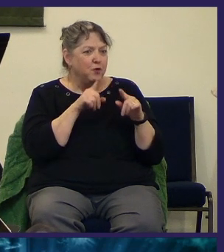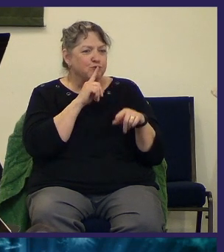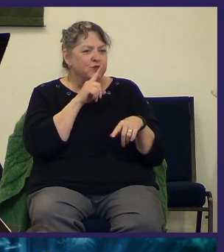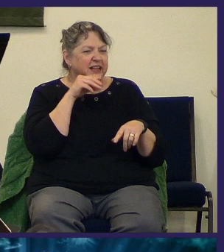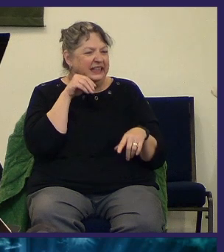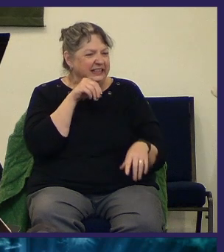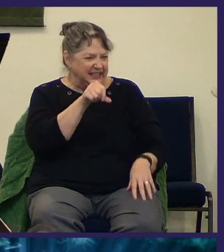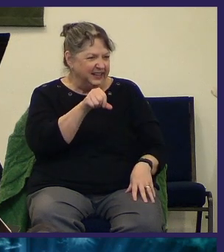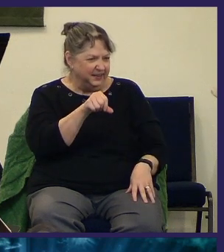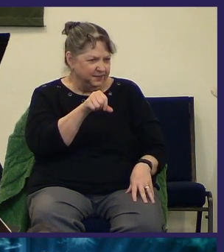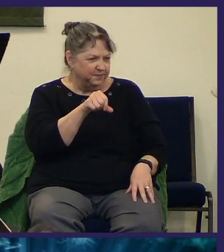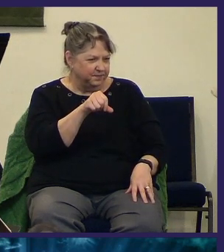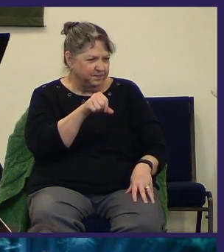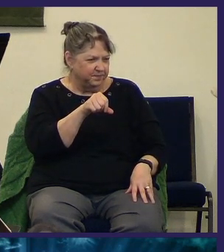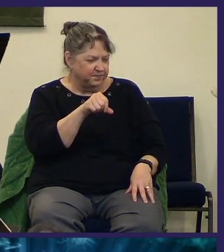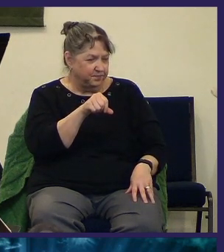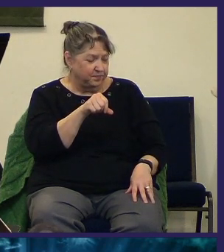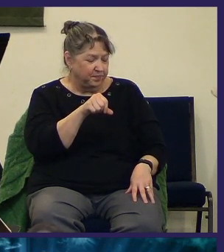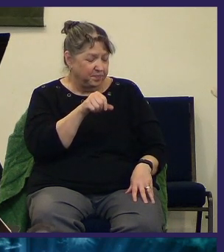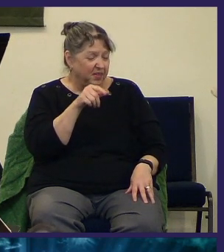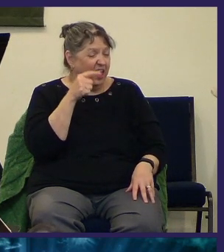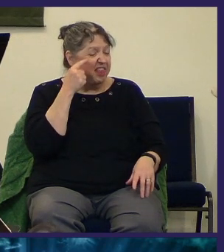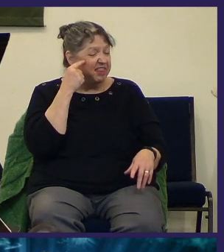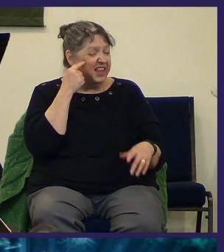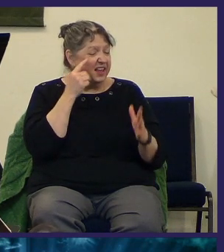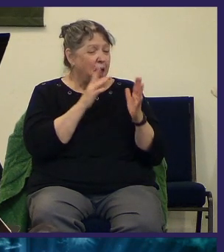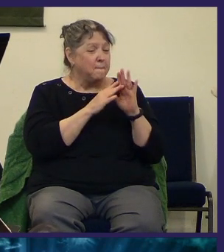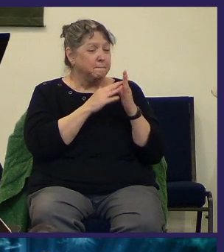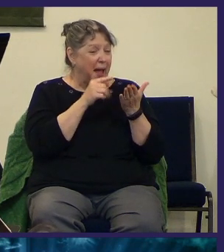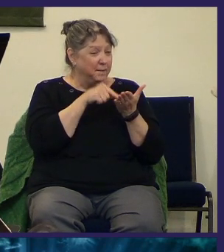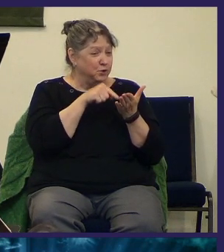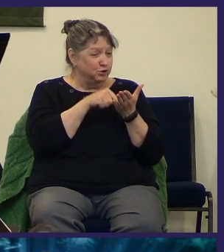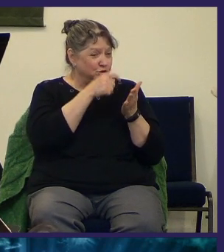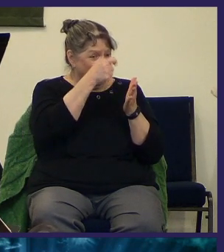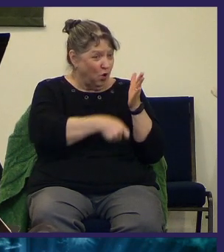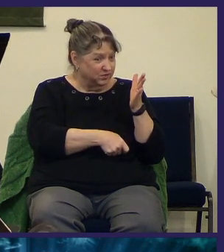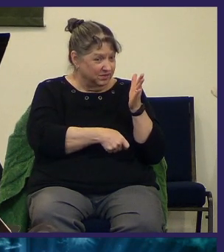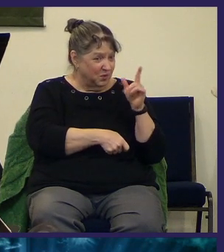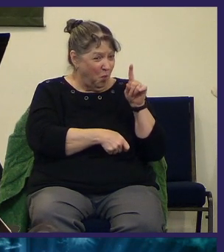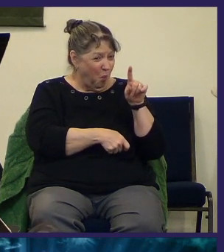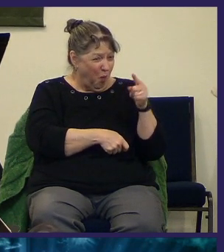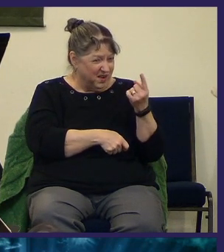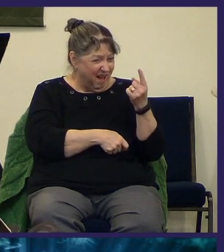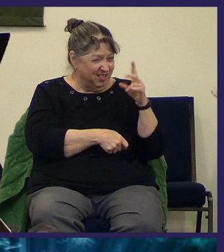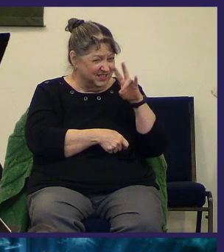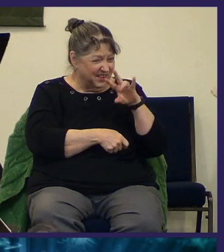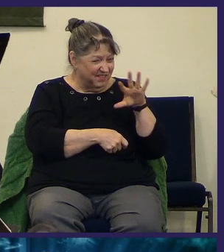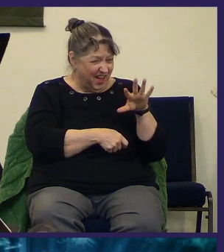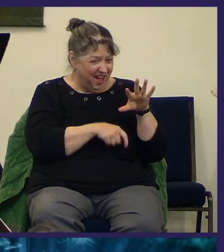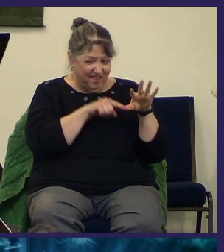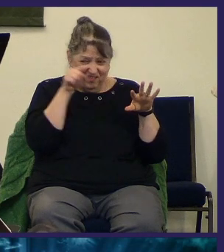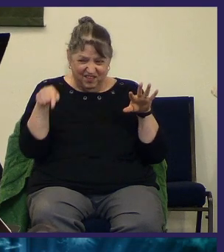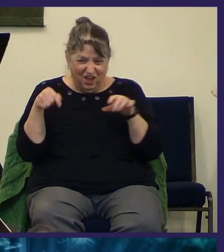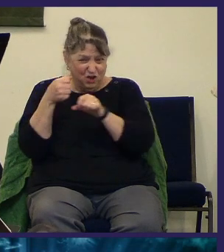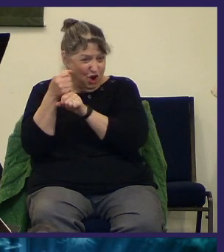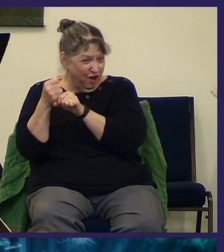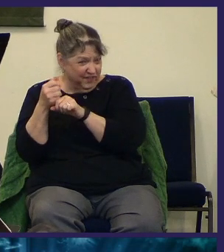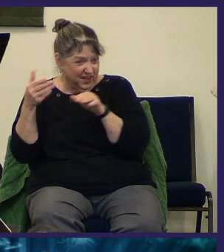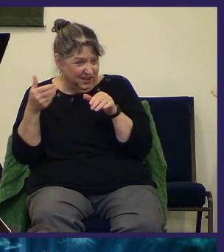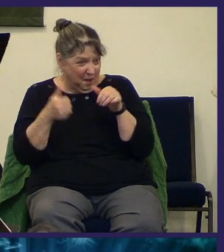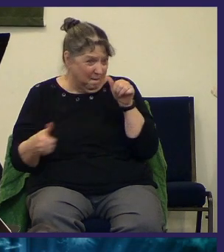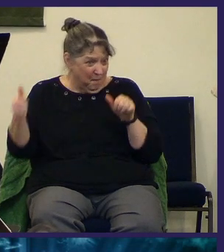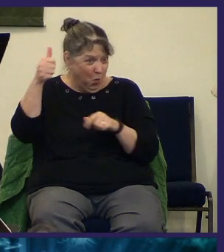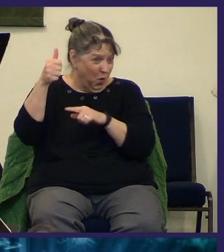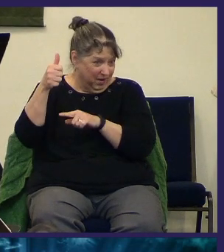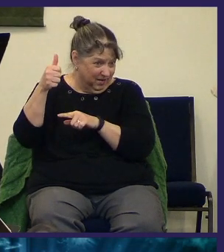cup of coffee you could change someone's life you heard say one time you may not be able to change the